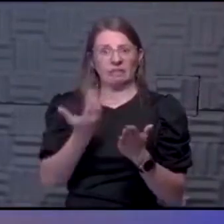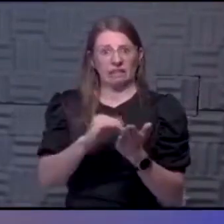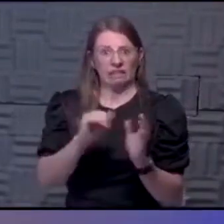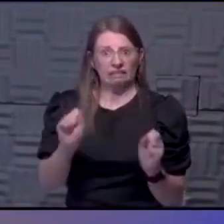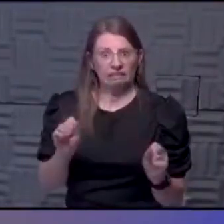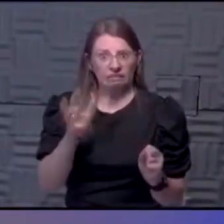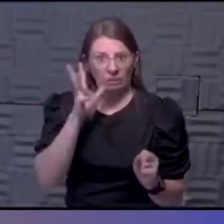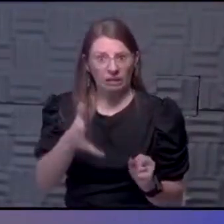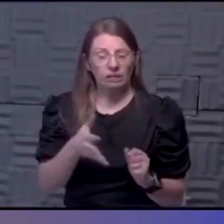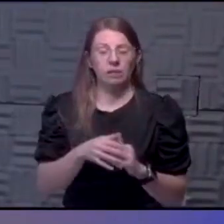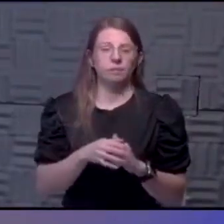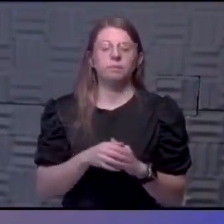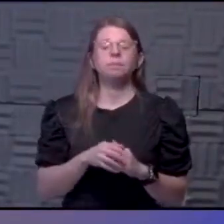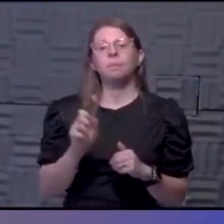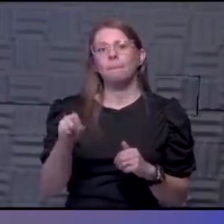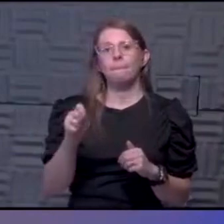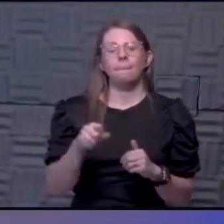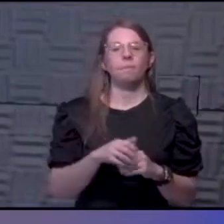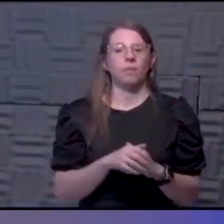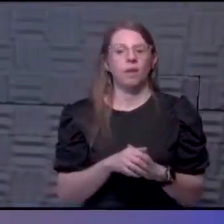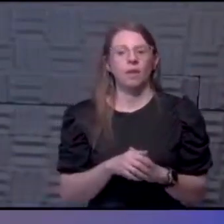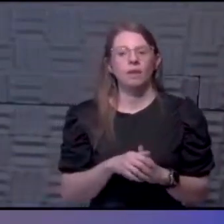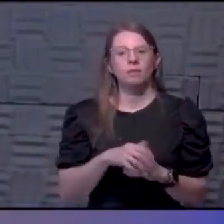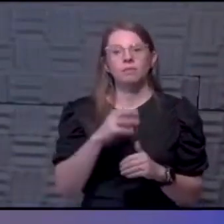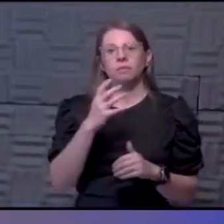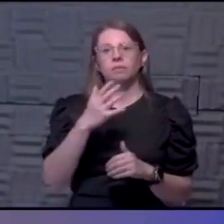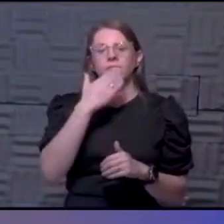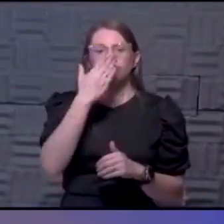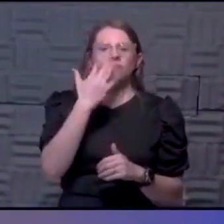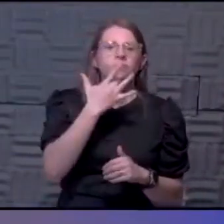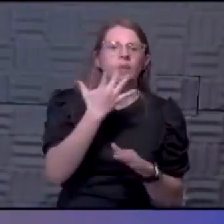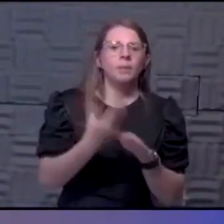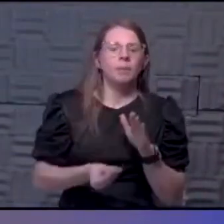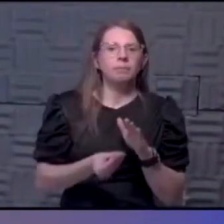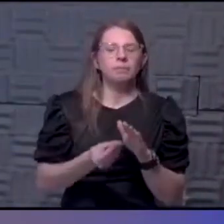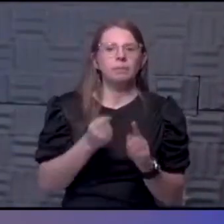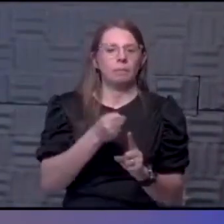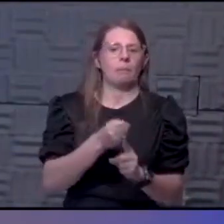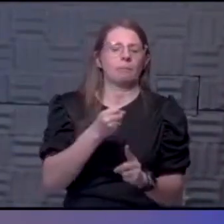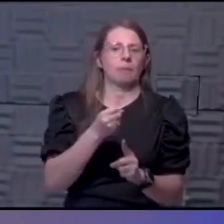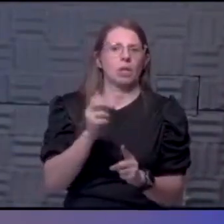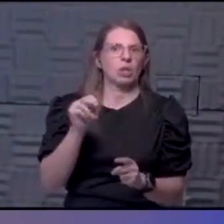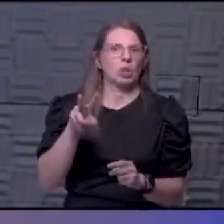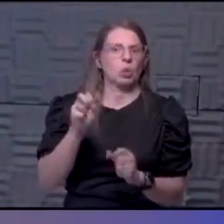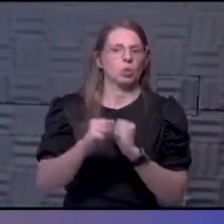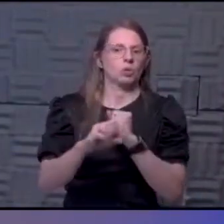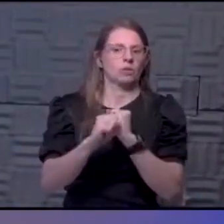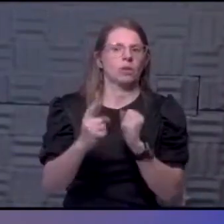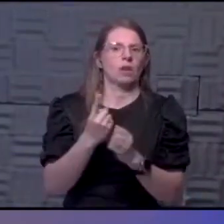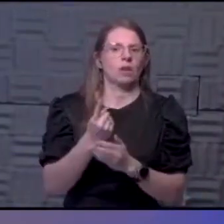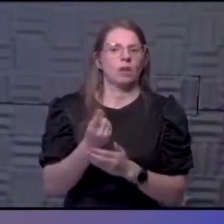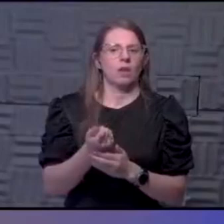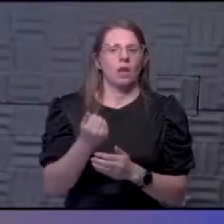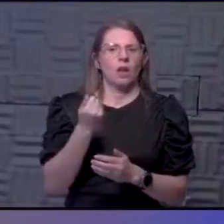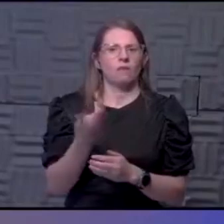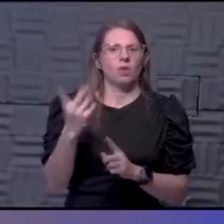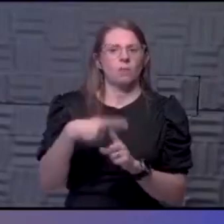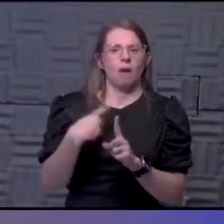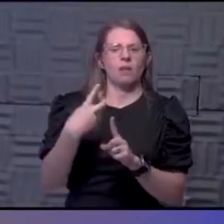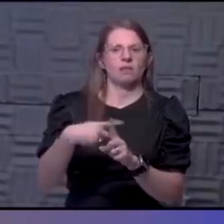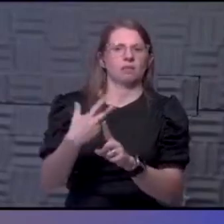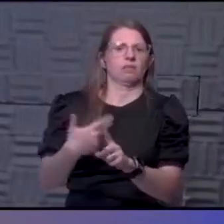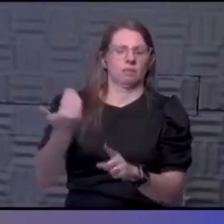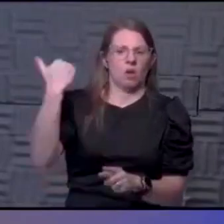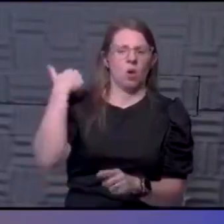Yeah, so, I think loss of sense of taste and smell really hit the news several months ago, and I think that really put those constellation